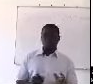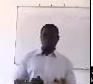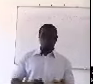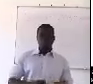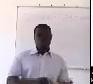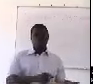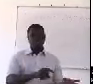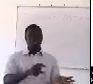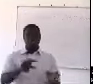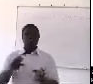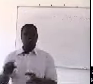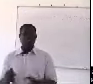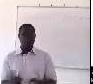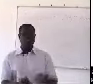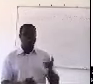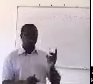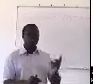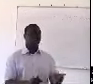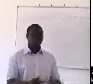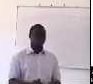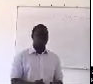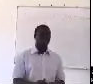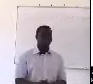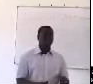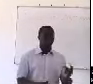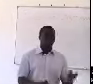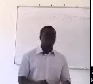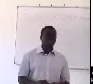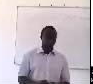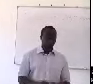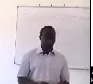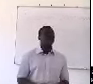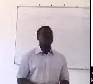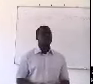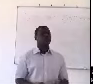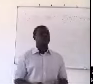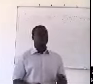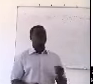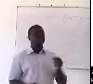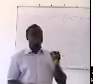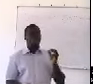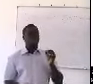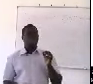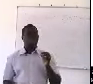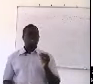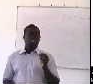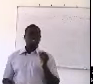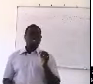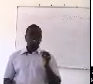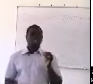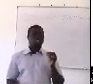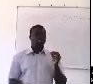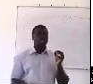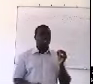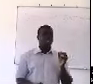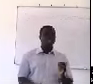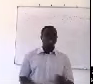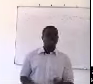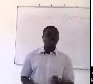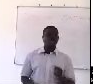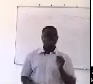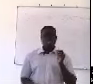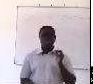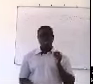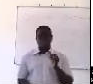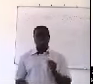the action. When we look at the structure of a neuron, we see the different parts, the actions, the dendrites.